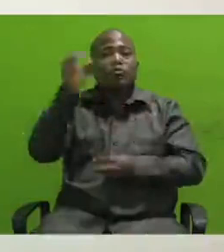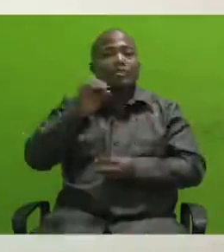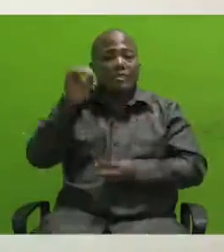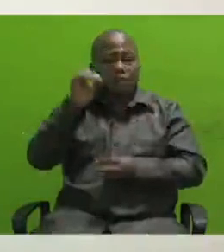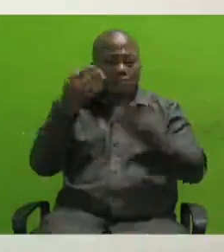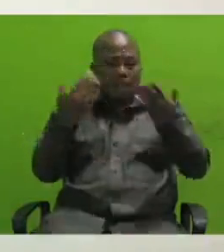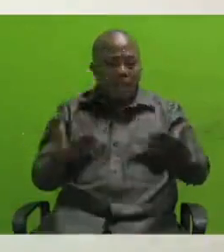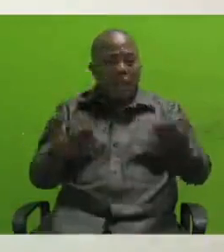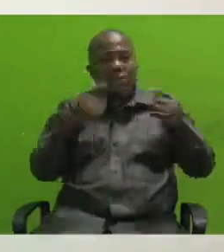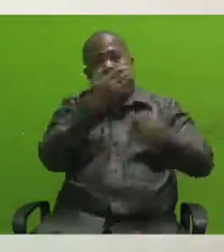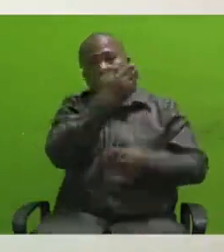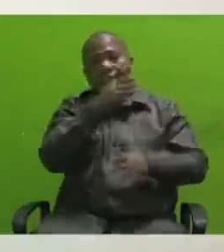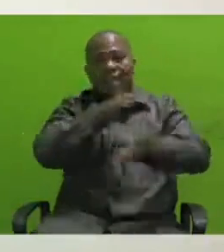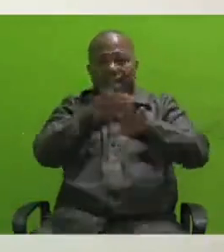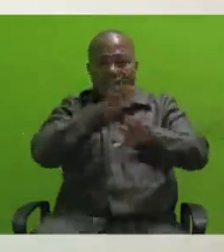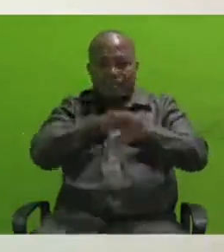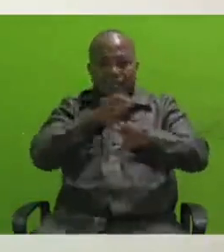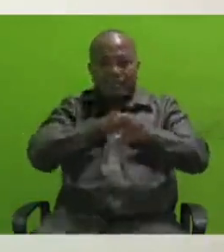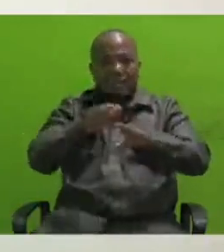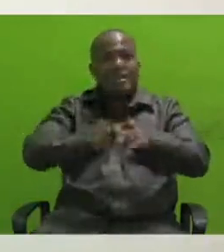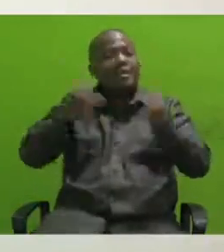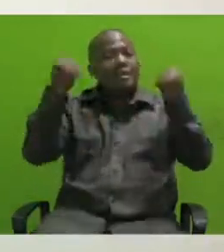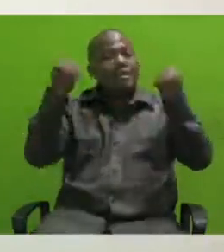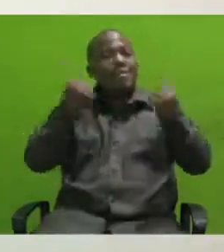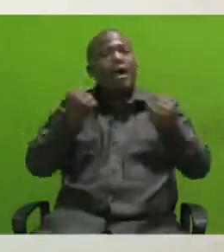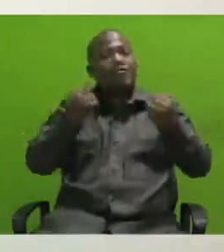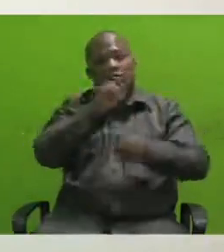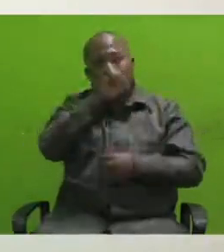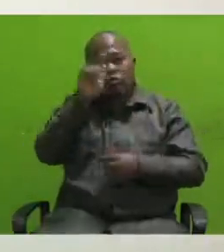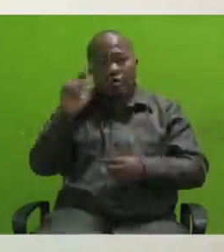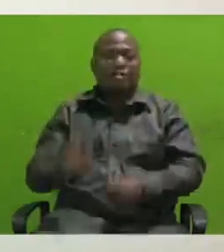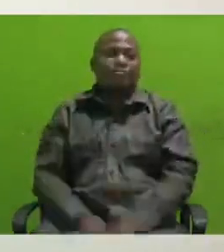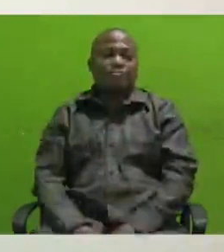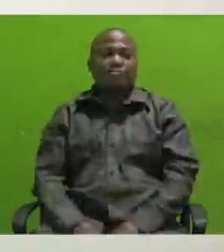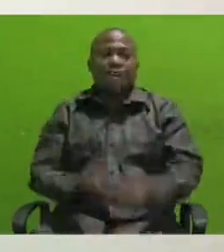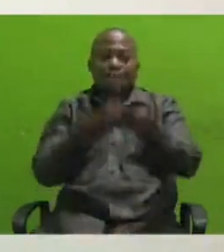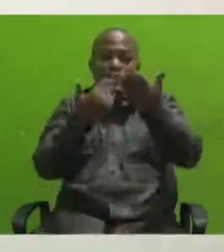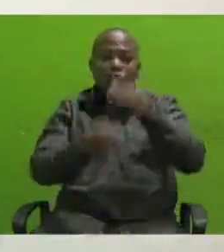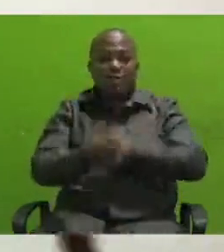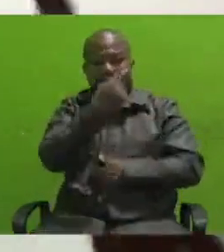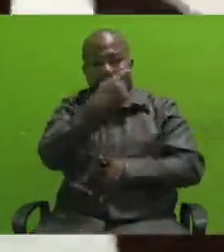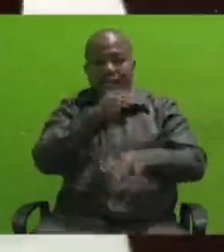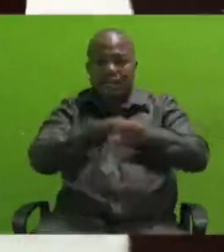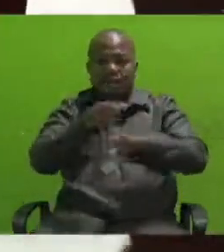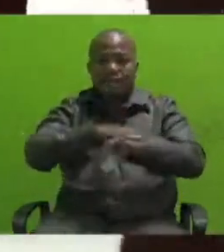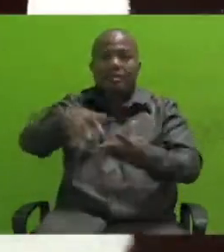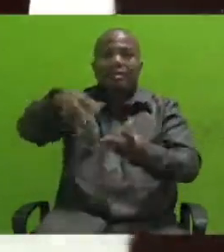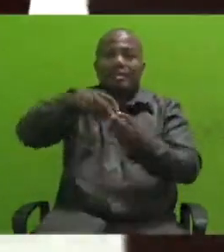this expression is a perfect square. How? Because this expression is the same